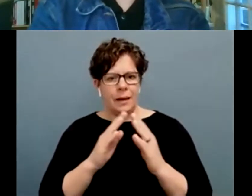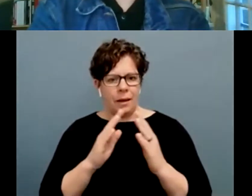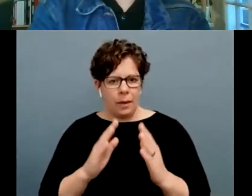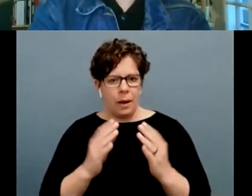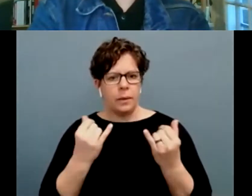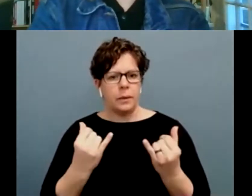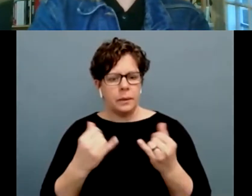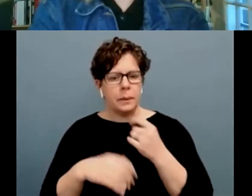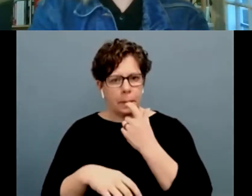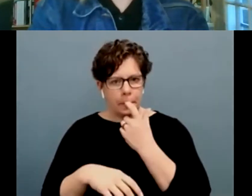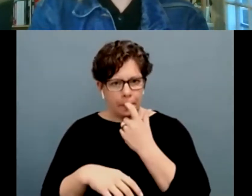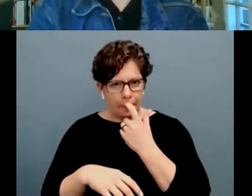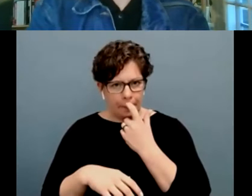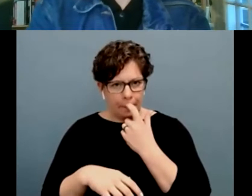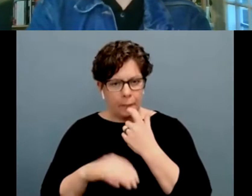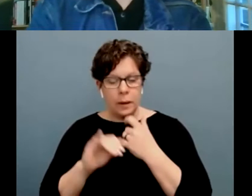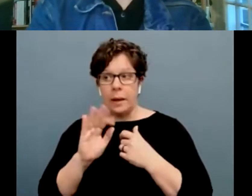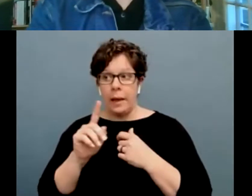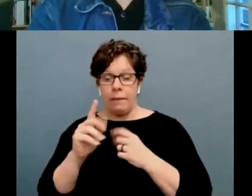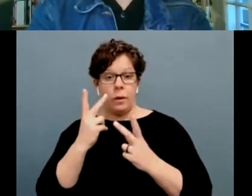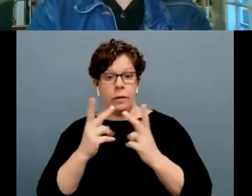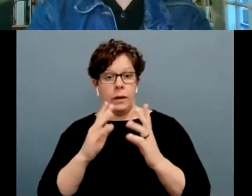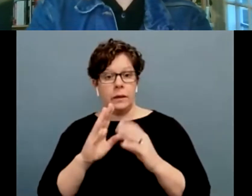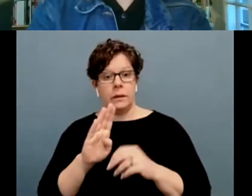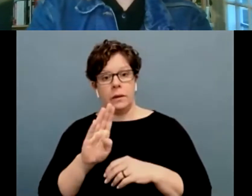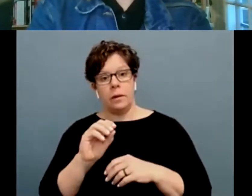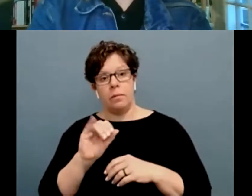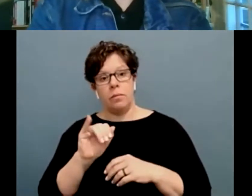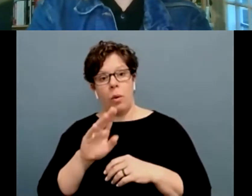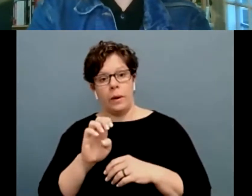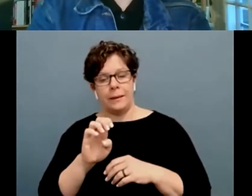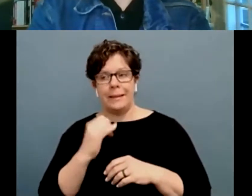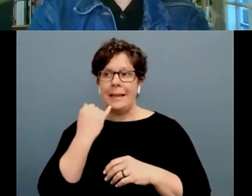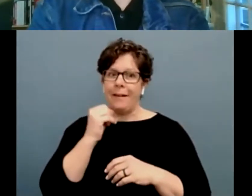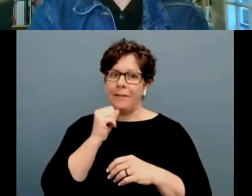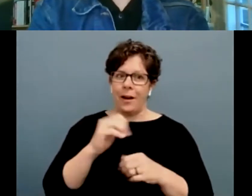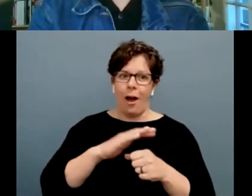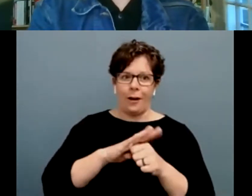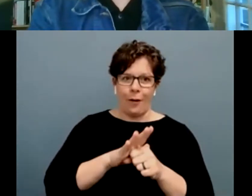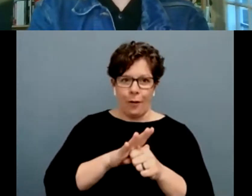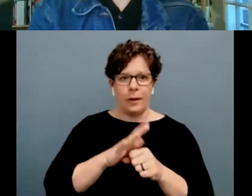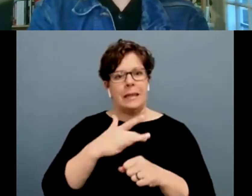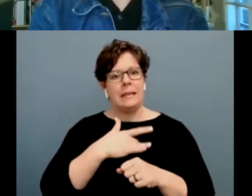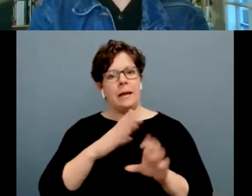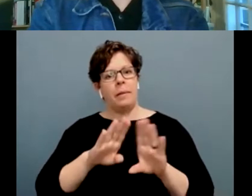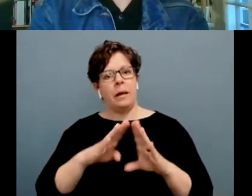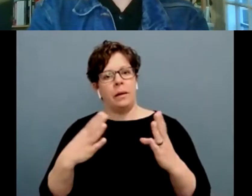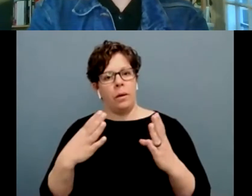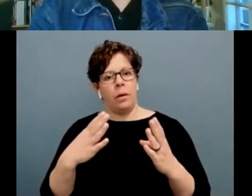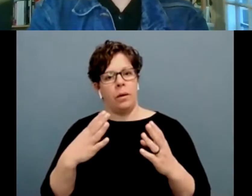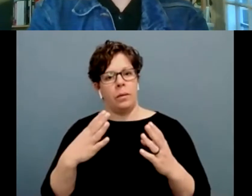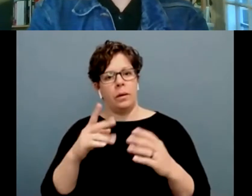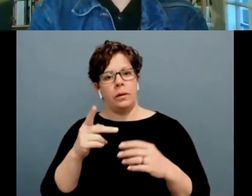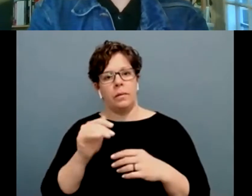So if you were to visit Boise, during a non-COVID time, we are typically open to the